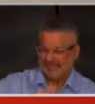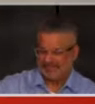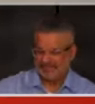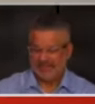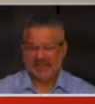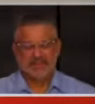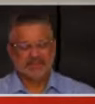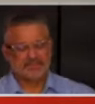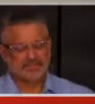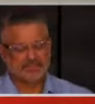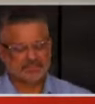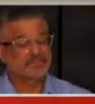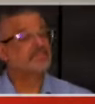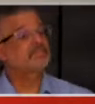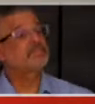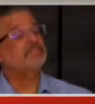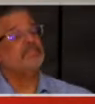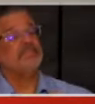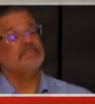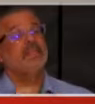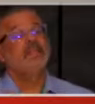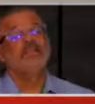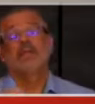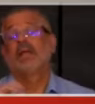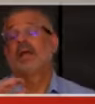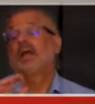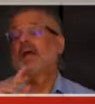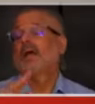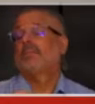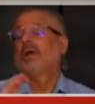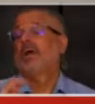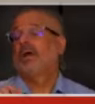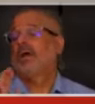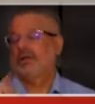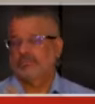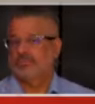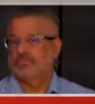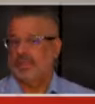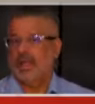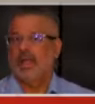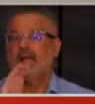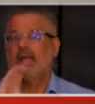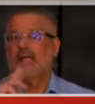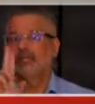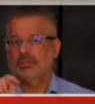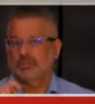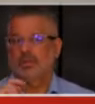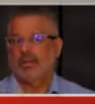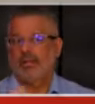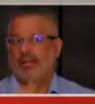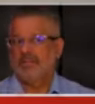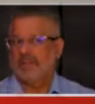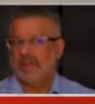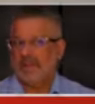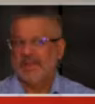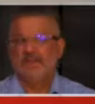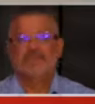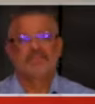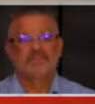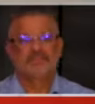your patience. Again, I'm Assemblymember Kevin McCarty. I certainly am proud to be a CSU alum, number one. Thank you very much,